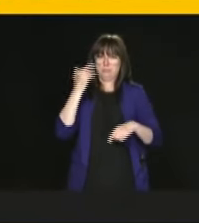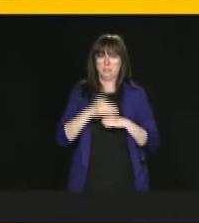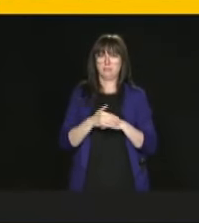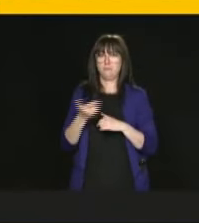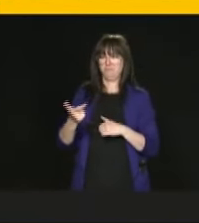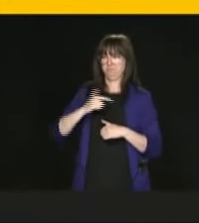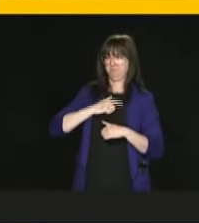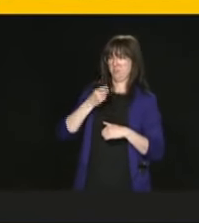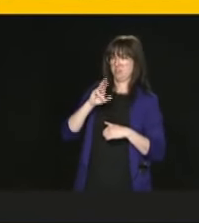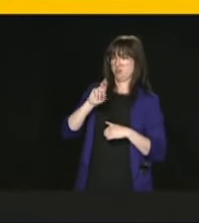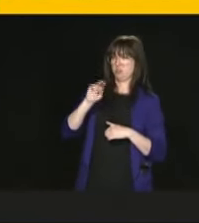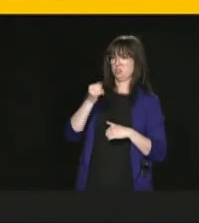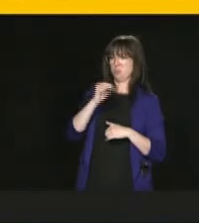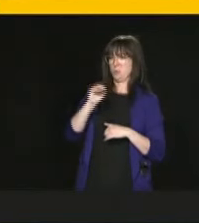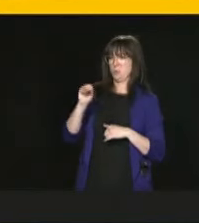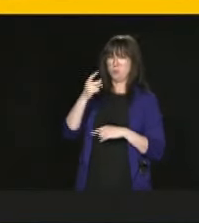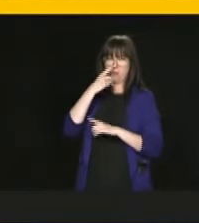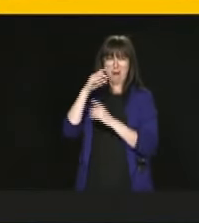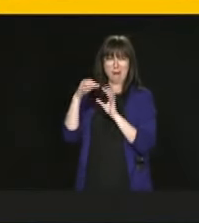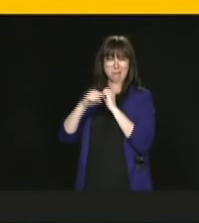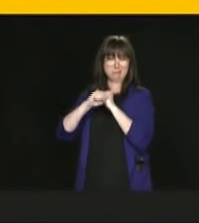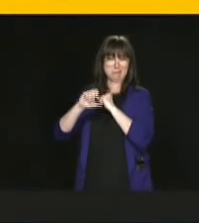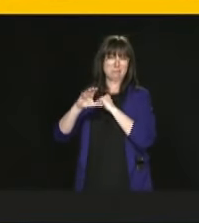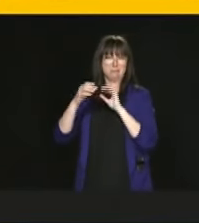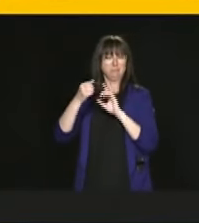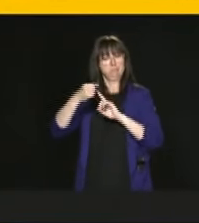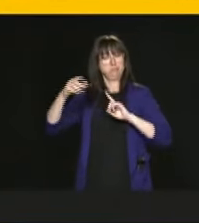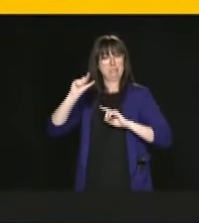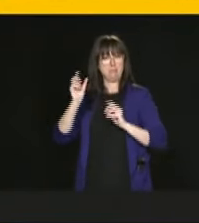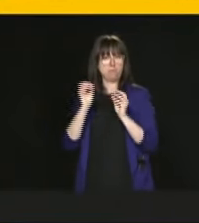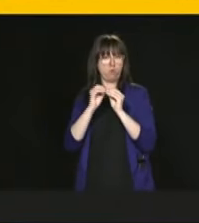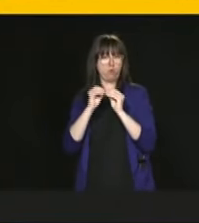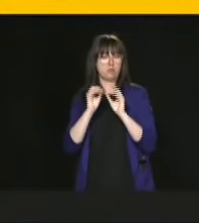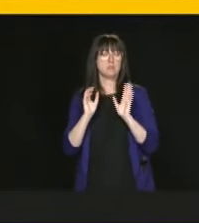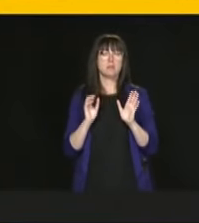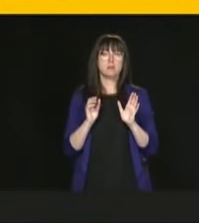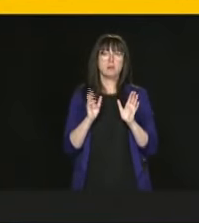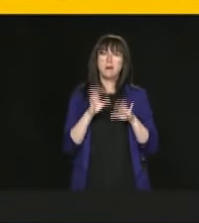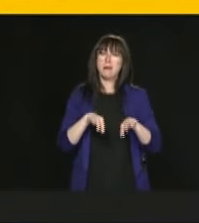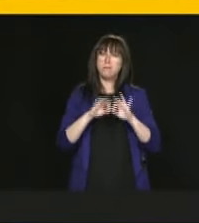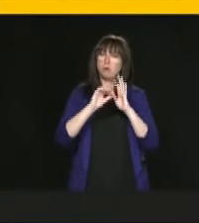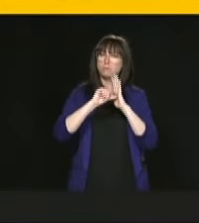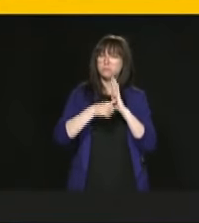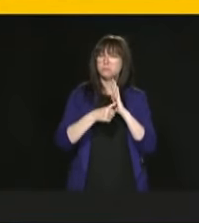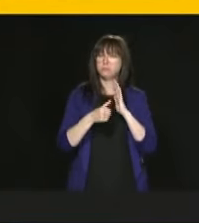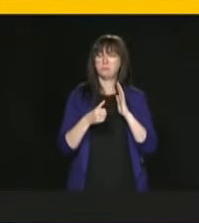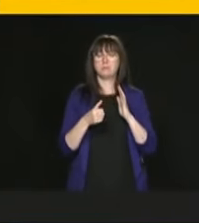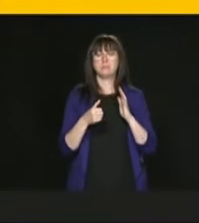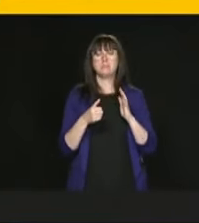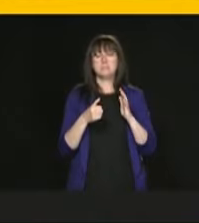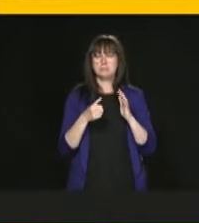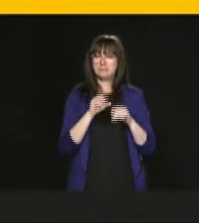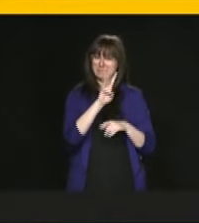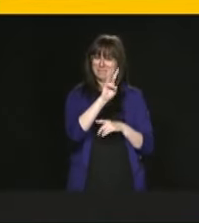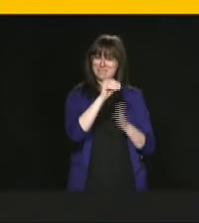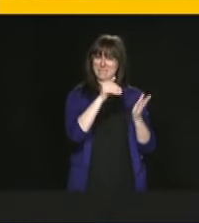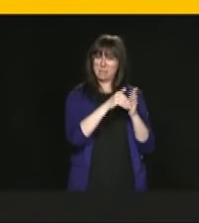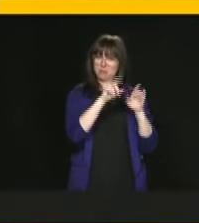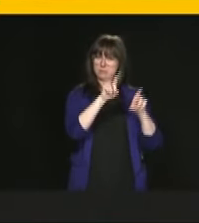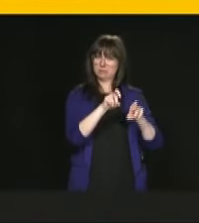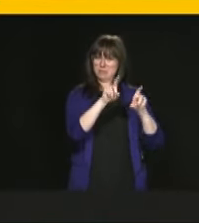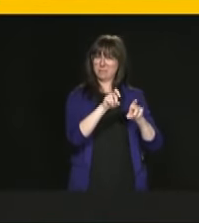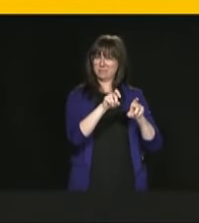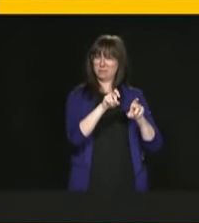Tam has been saying. I think it's important to clarify when we've been talking about this sort of 60,000 tests, that speaks to, I think, from what I understand,